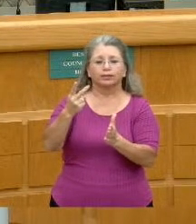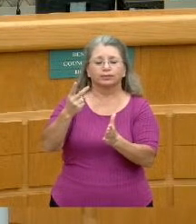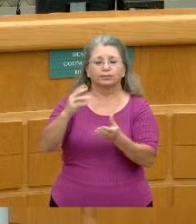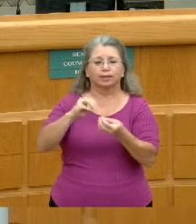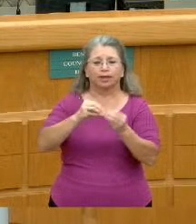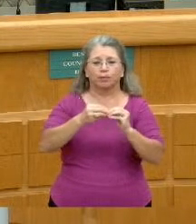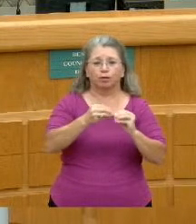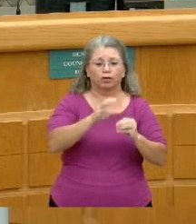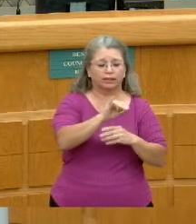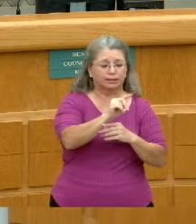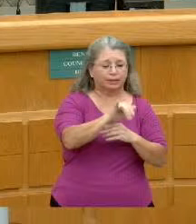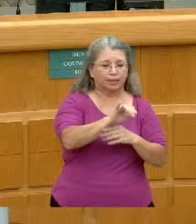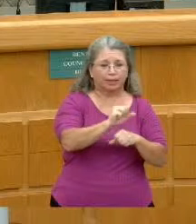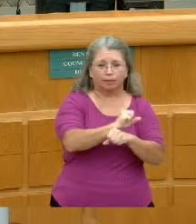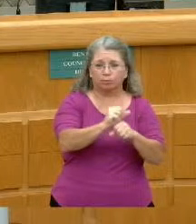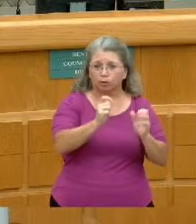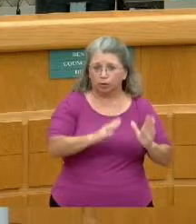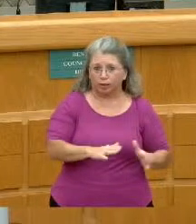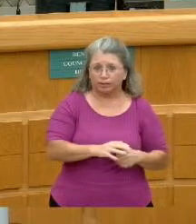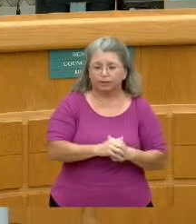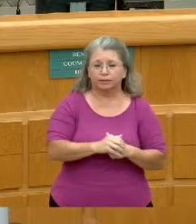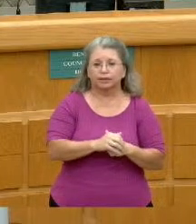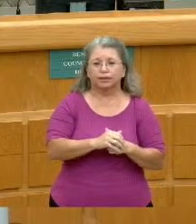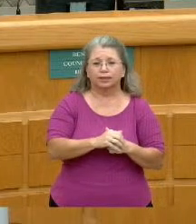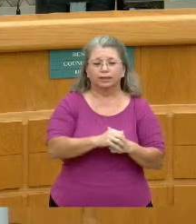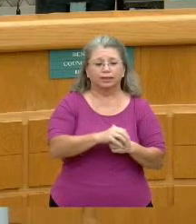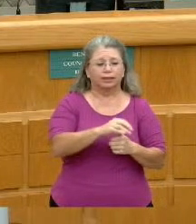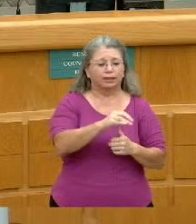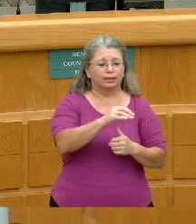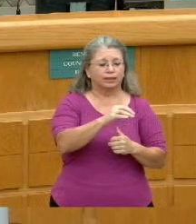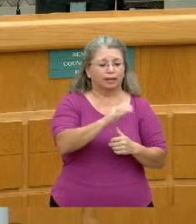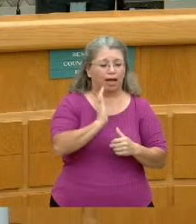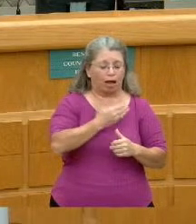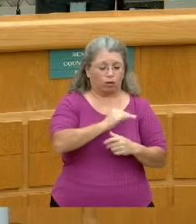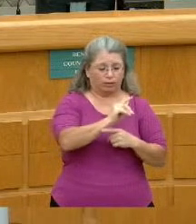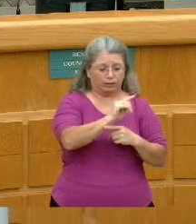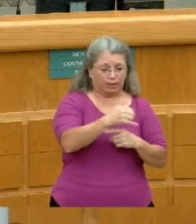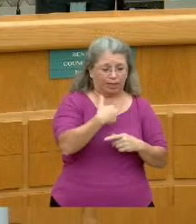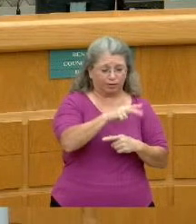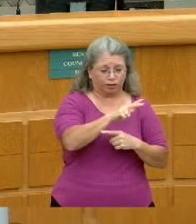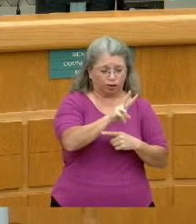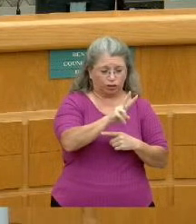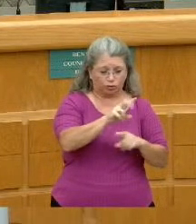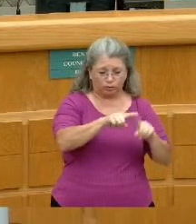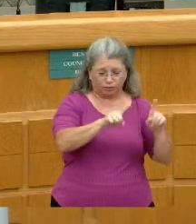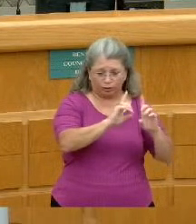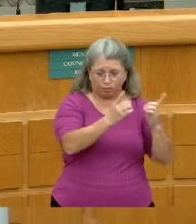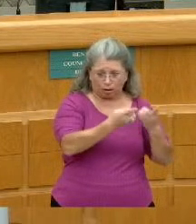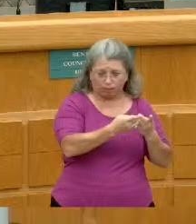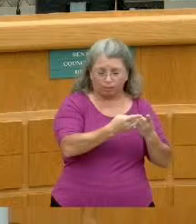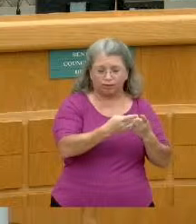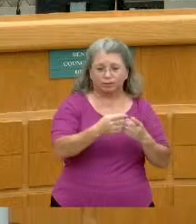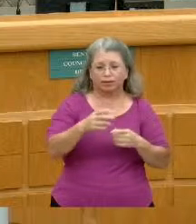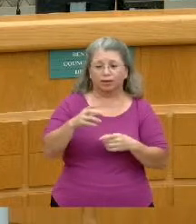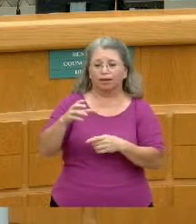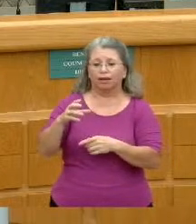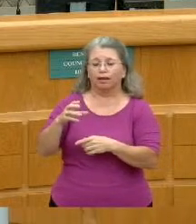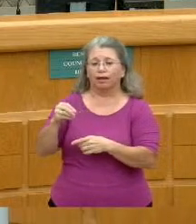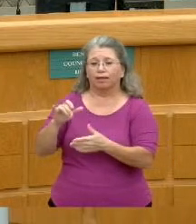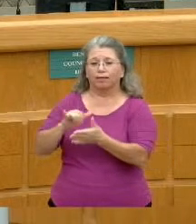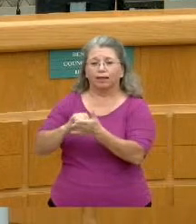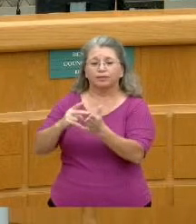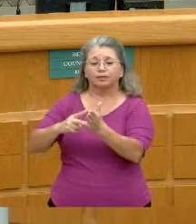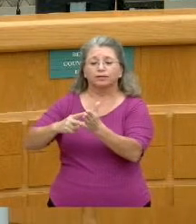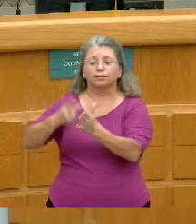have. And the city organization has 32 different departments. It's also twice as many workers that are at